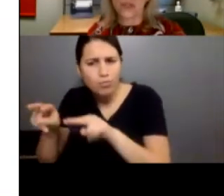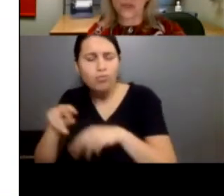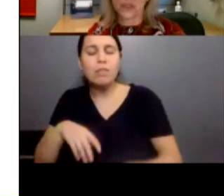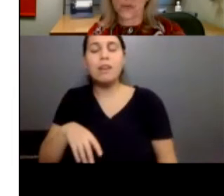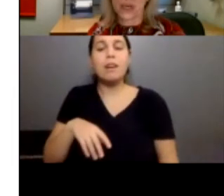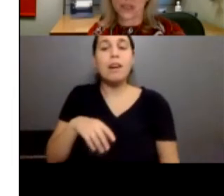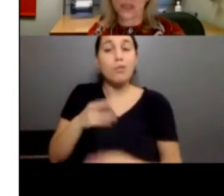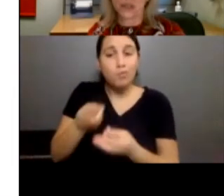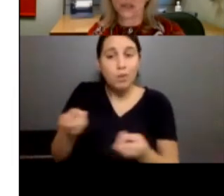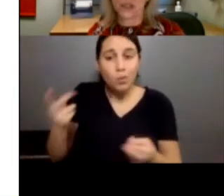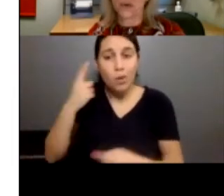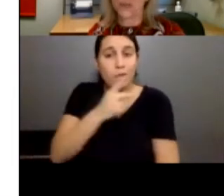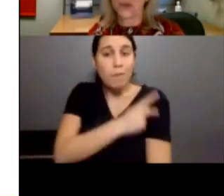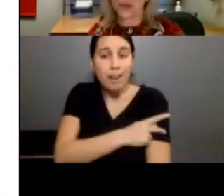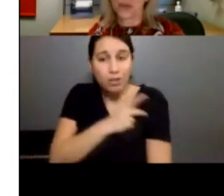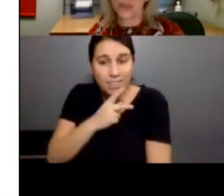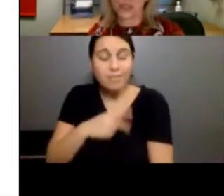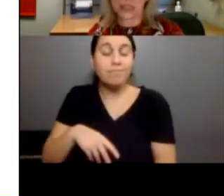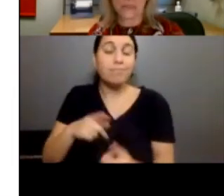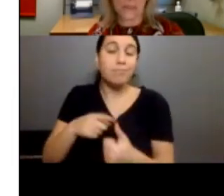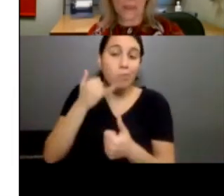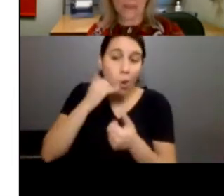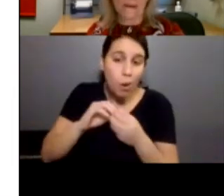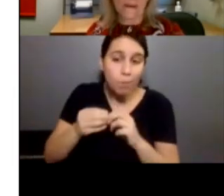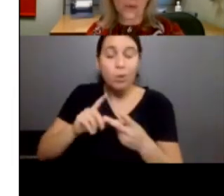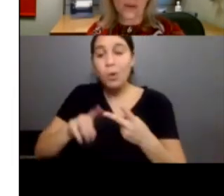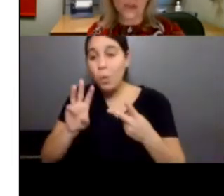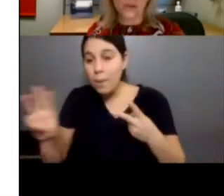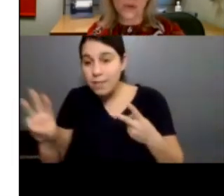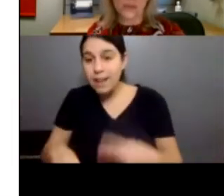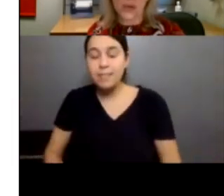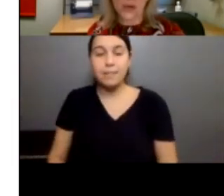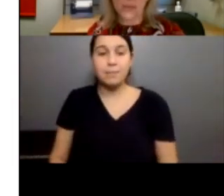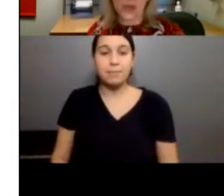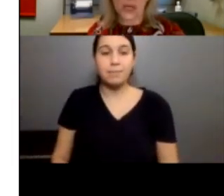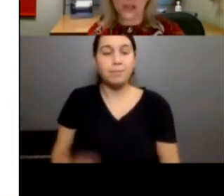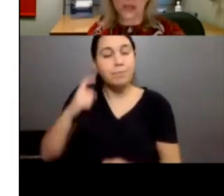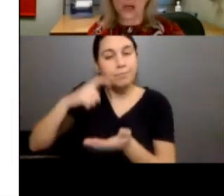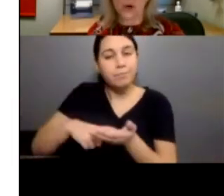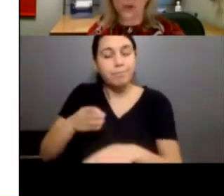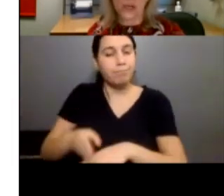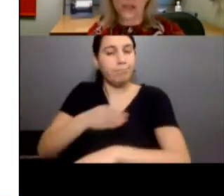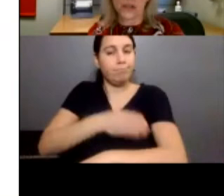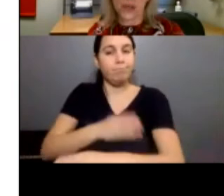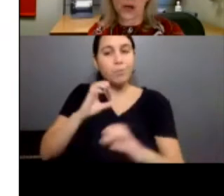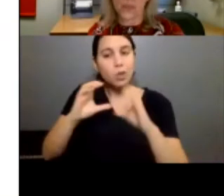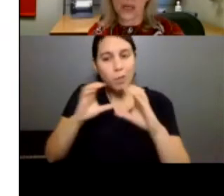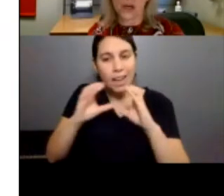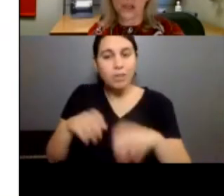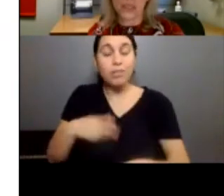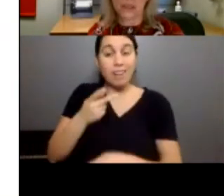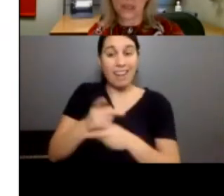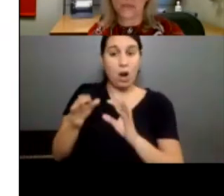provide resources for patients, such as phone numbers and websites. We have also noticed better communication and coordination of care